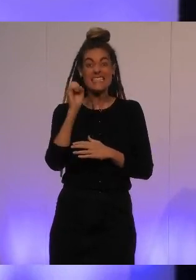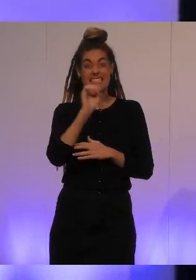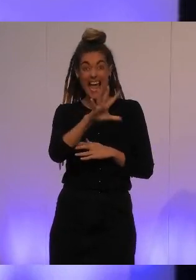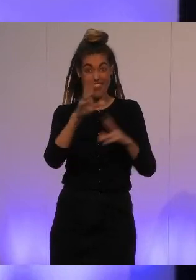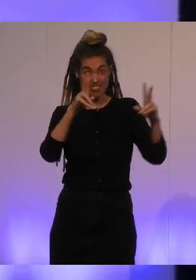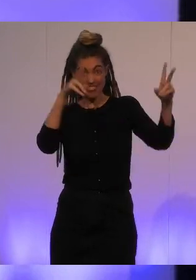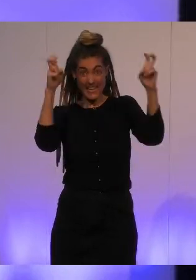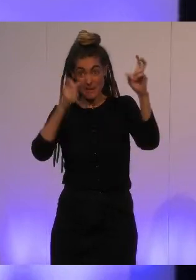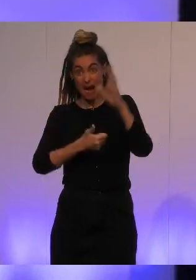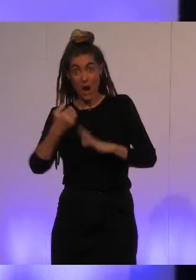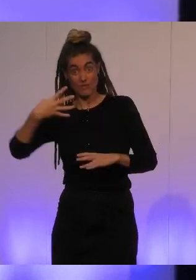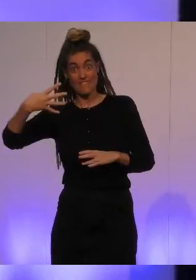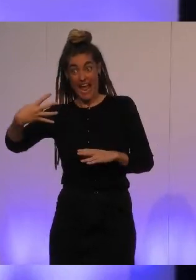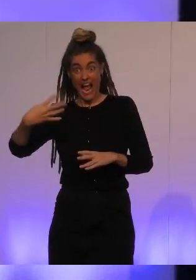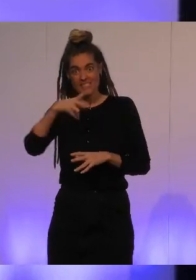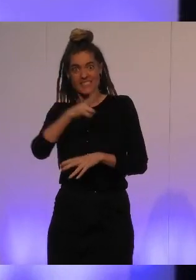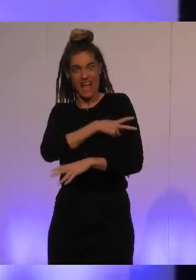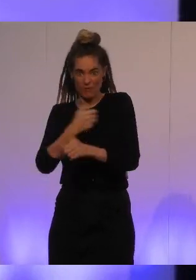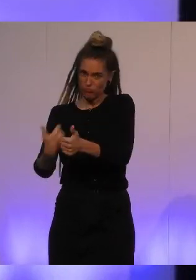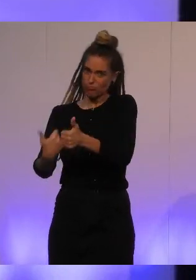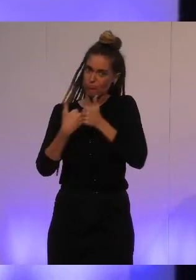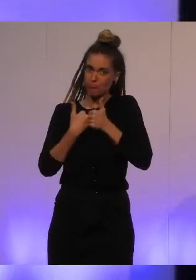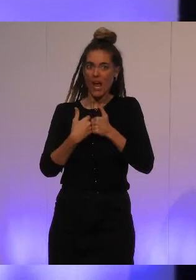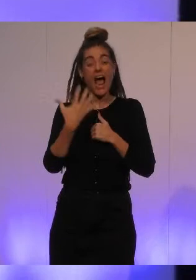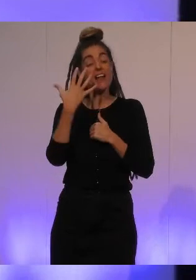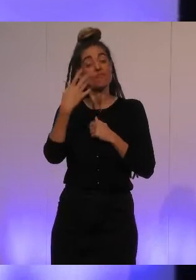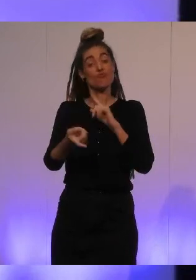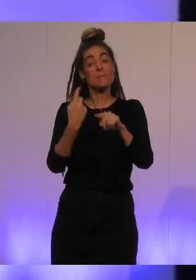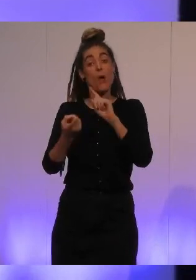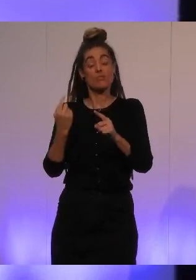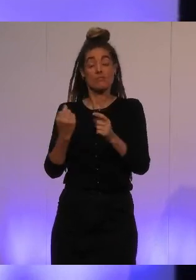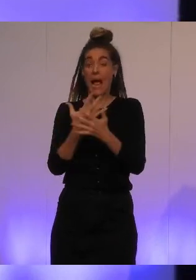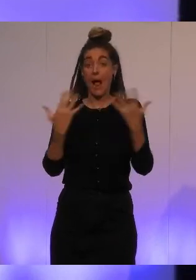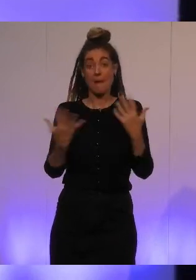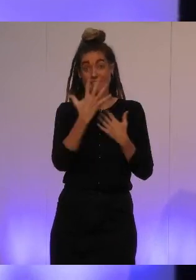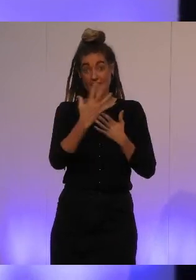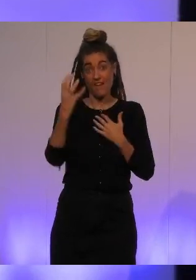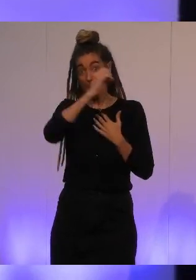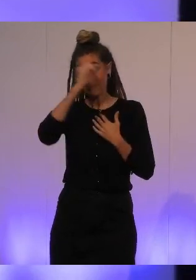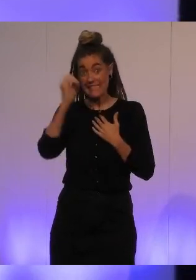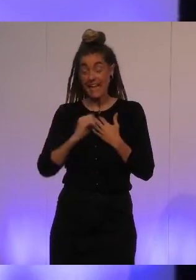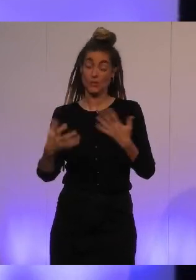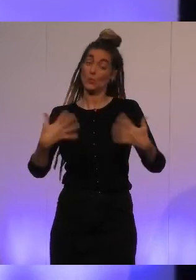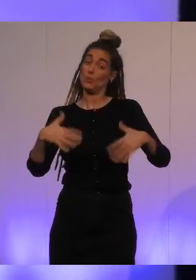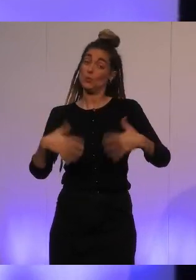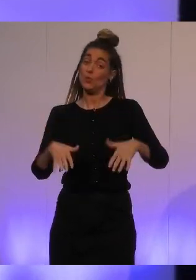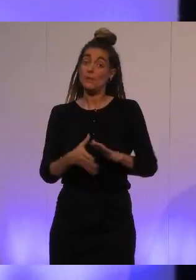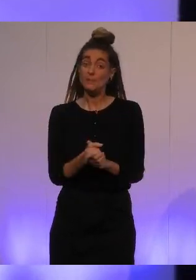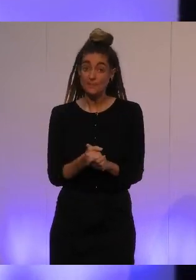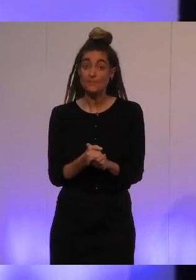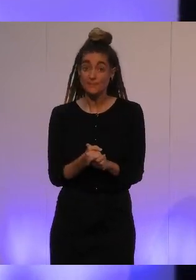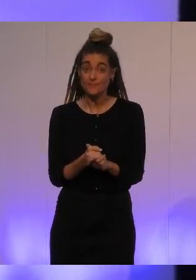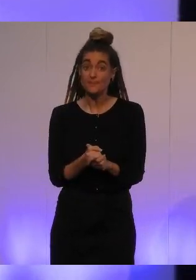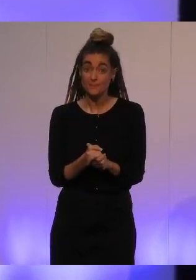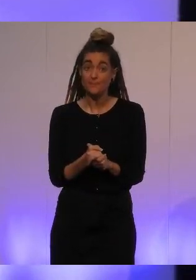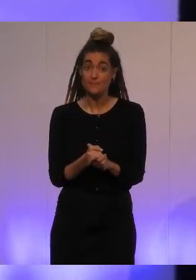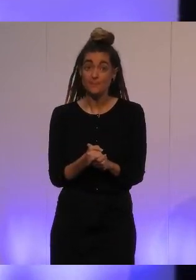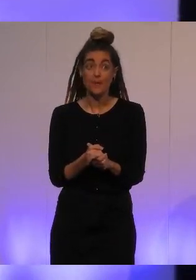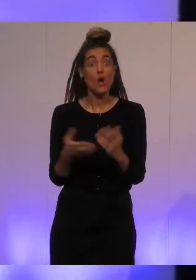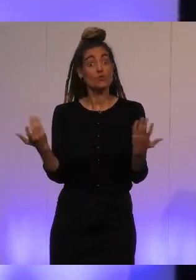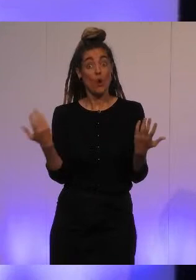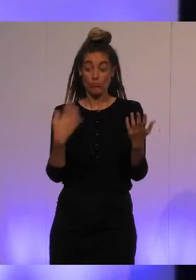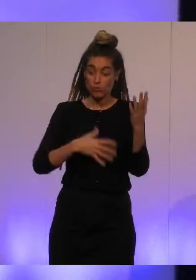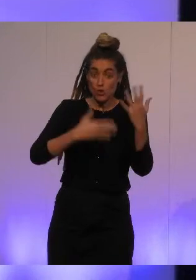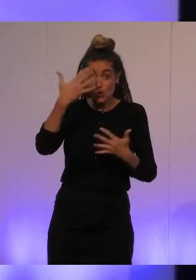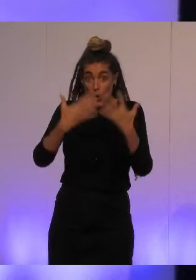a 55% response rate, quite an achievement in the middle of a pandemic. We posted the same or improved